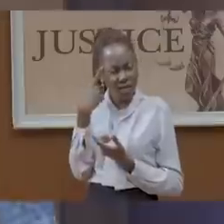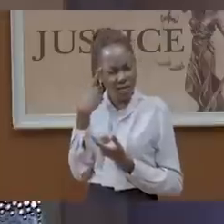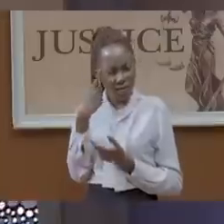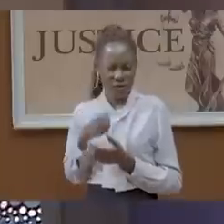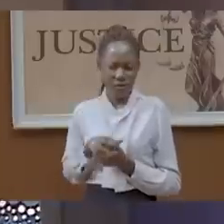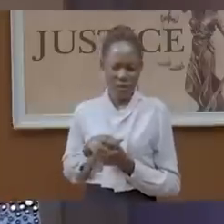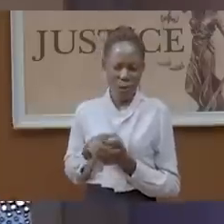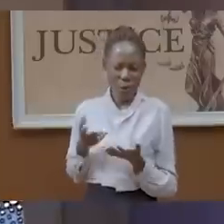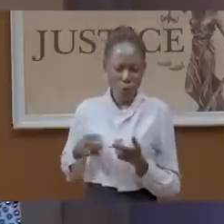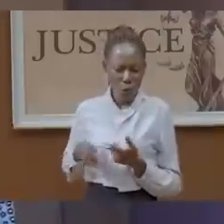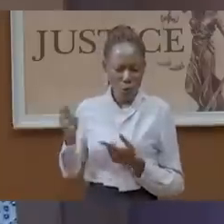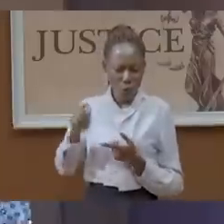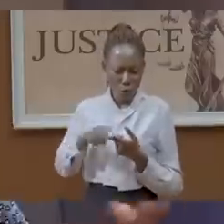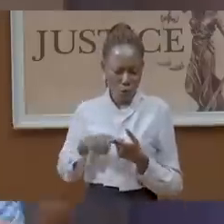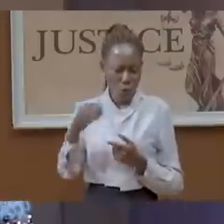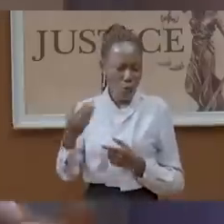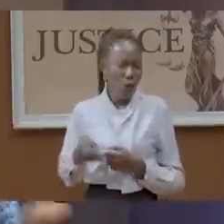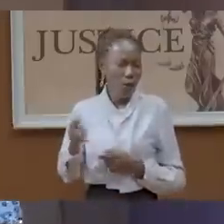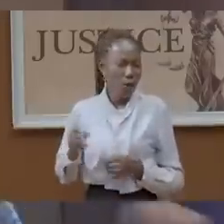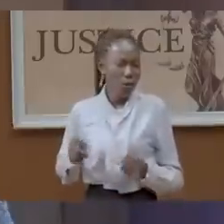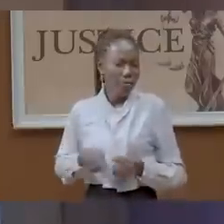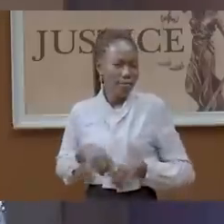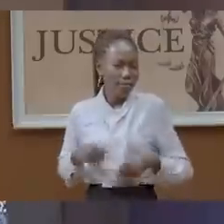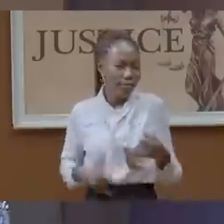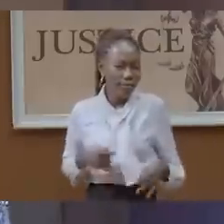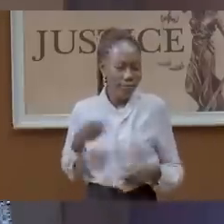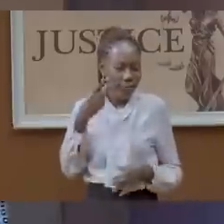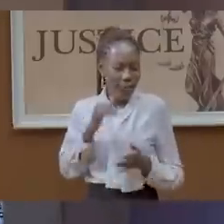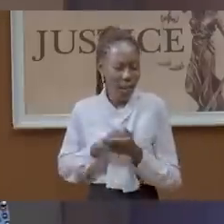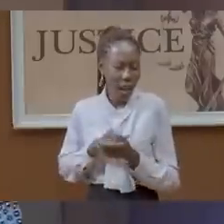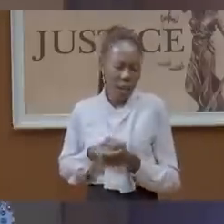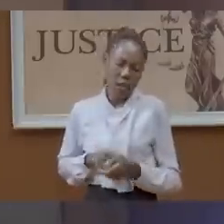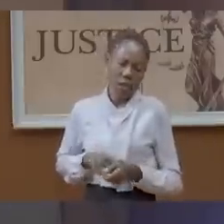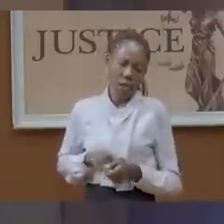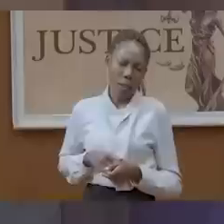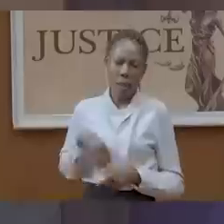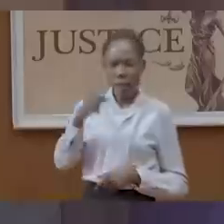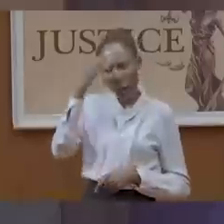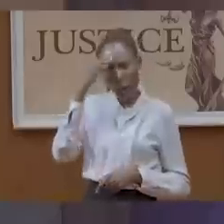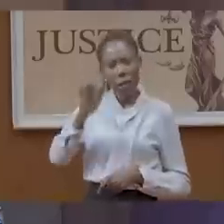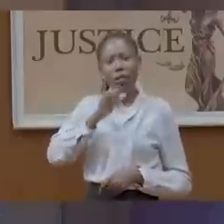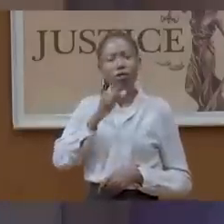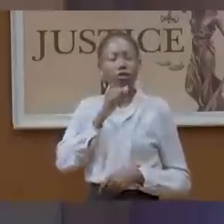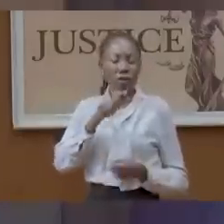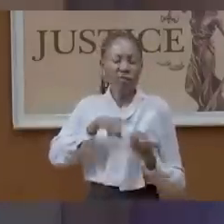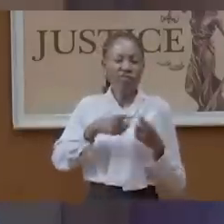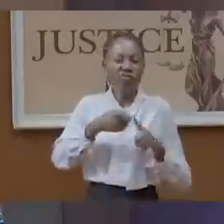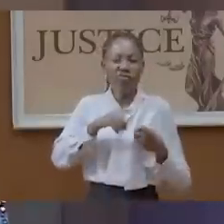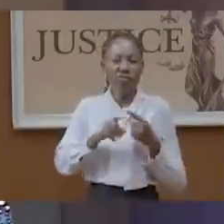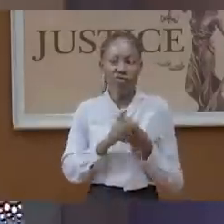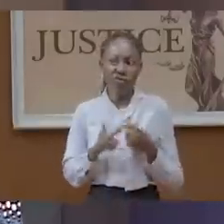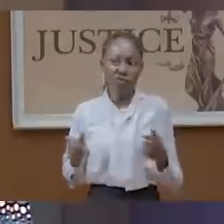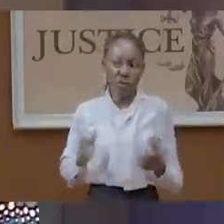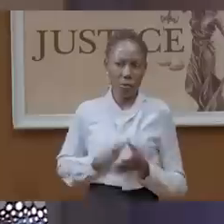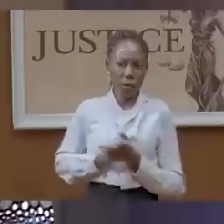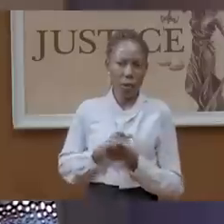the lucky man. But I saw this guy, the man was not friendly. She was not that told me later that the man told her, this is not your